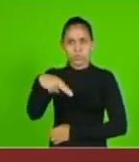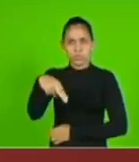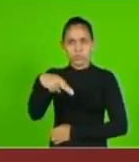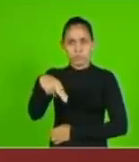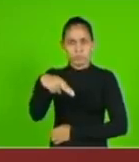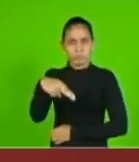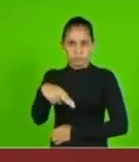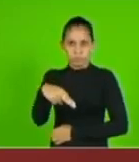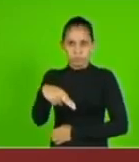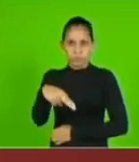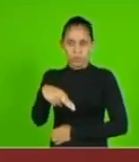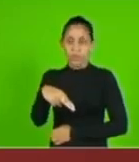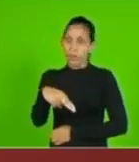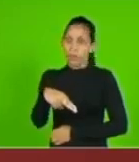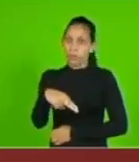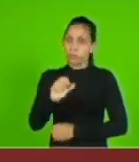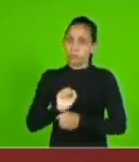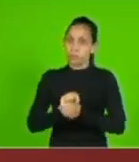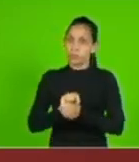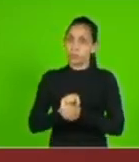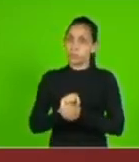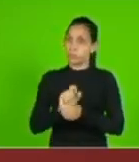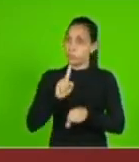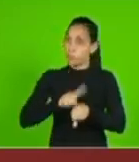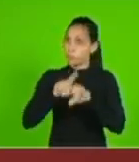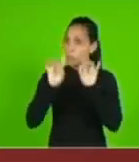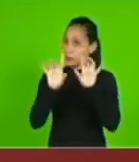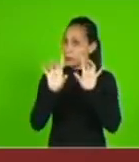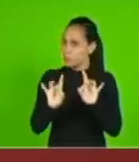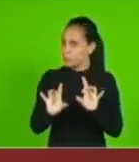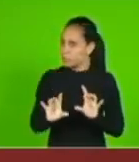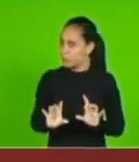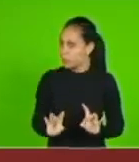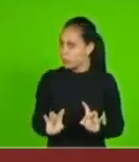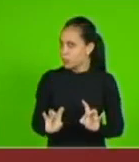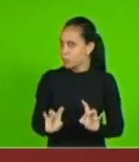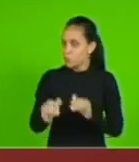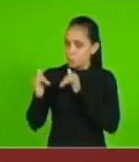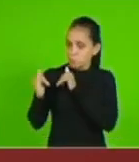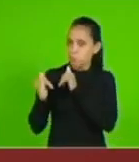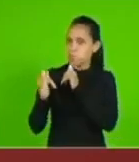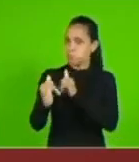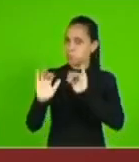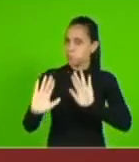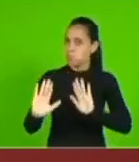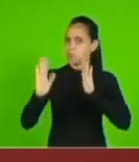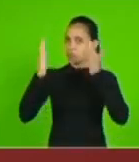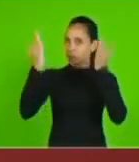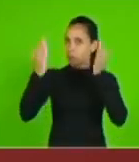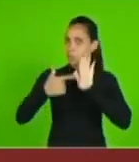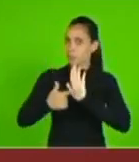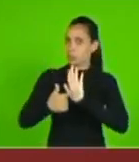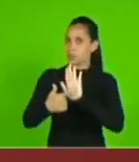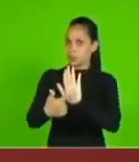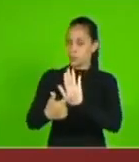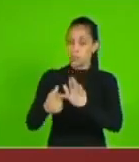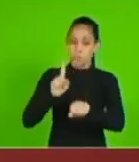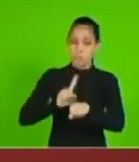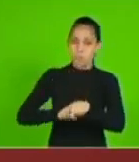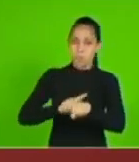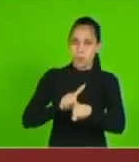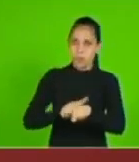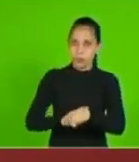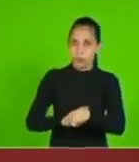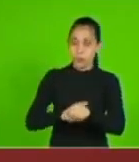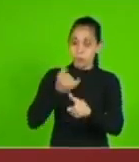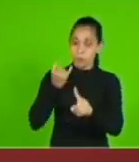trumpets and feasts. And those segments, they speak about the church,